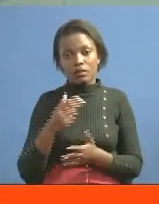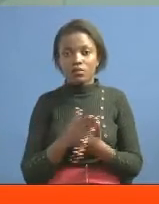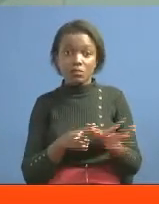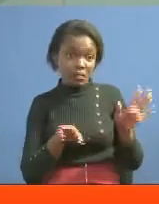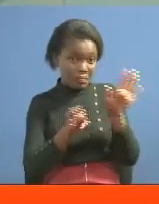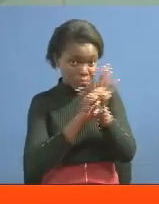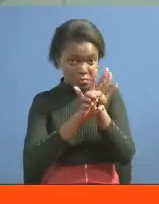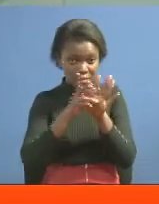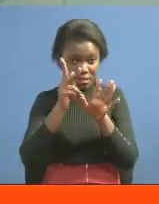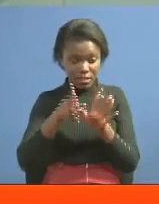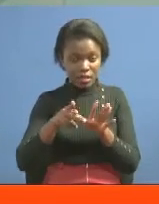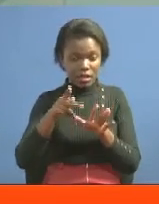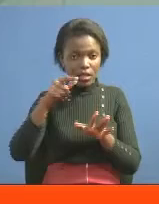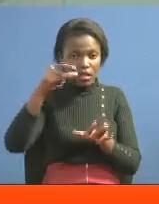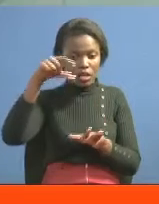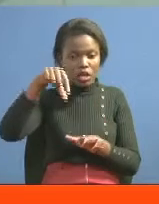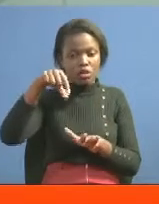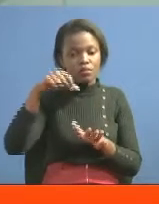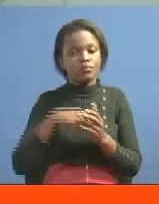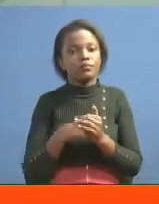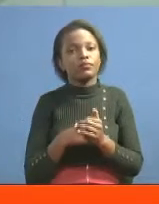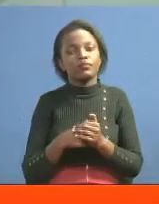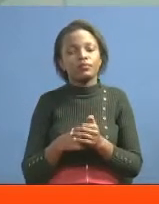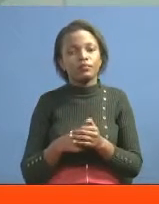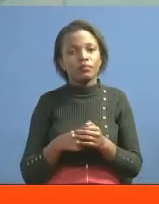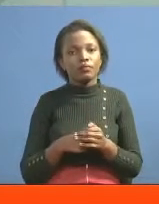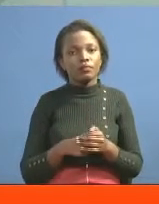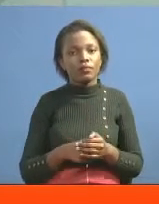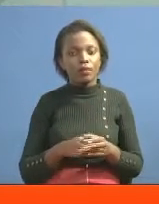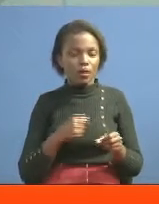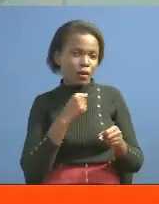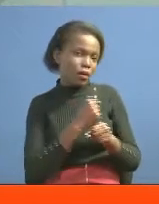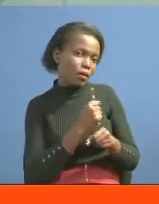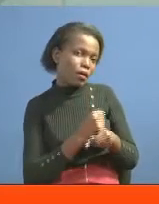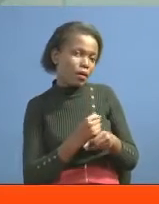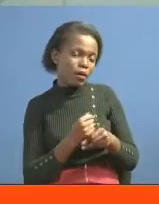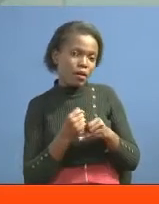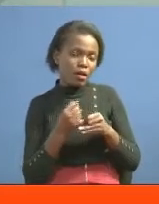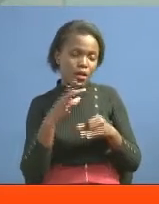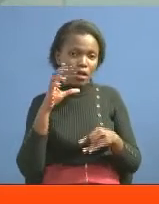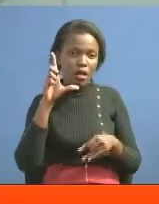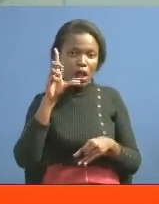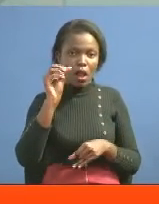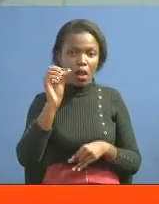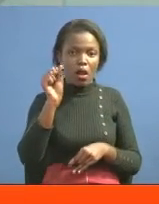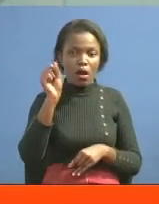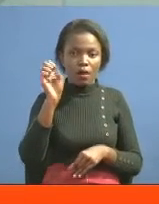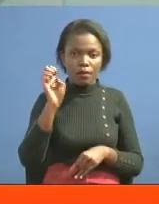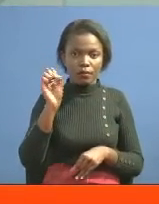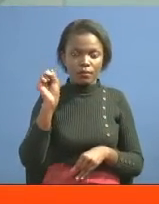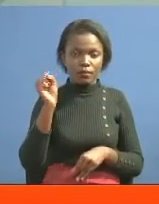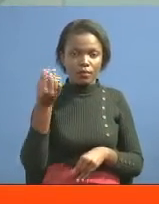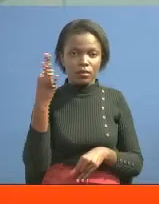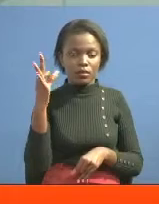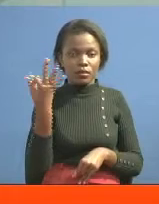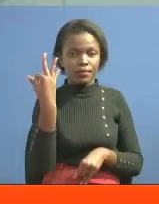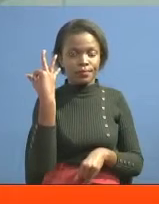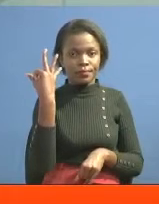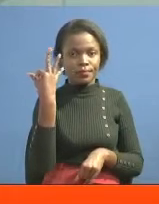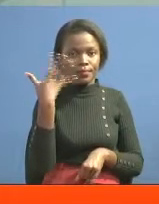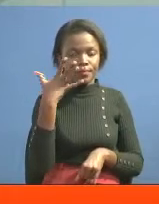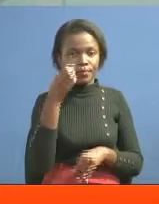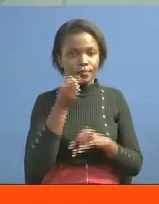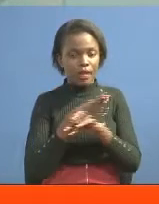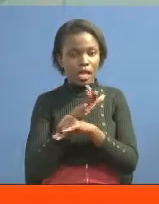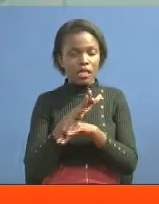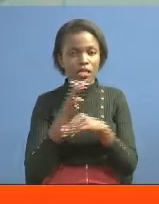the adverse effects of COVID. Remember, KQ has been making significant losses as well. Yes. Number three was, of course, for